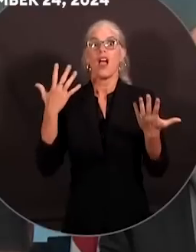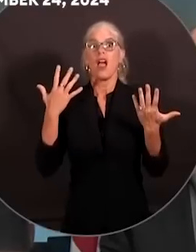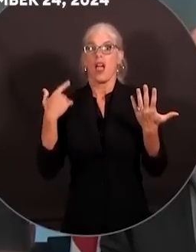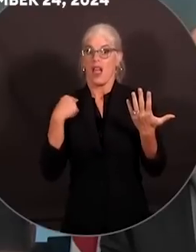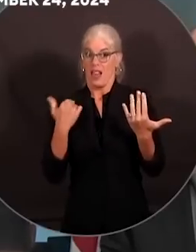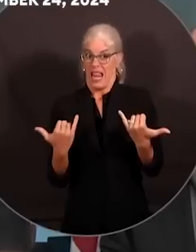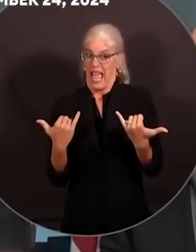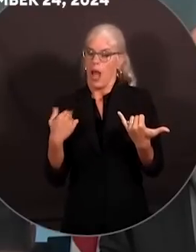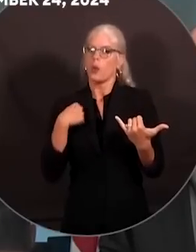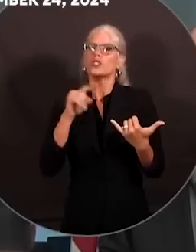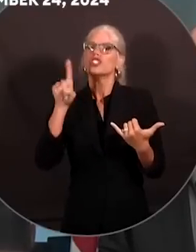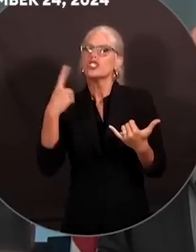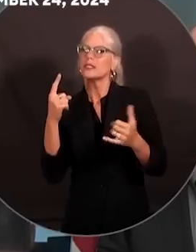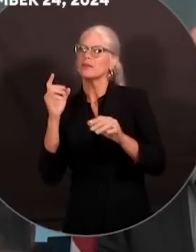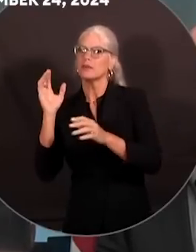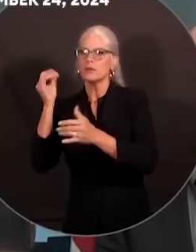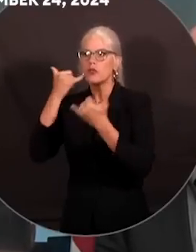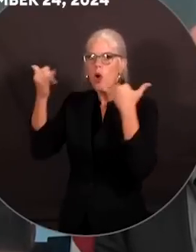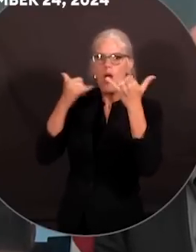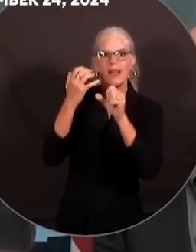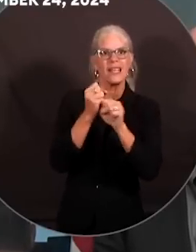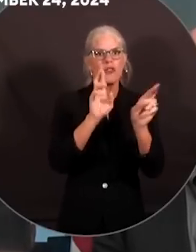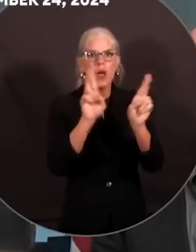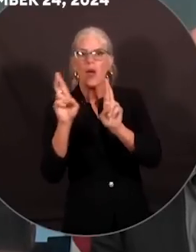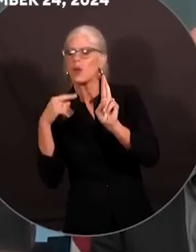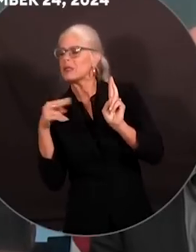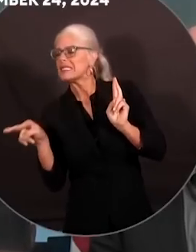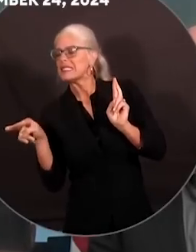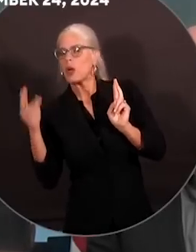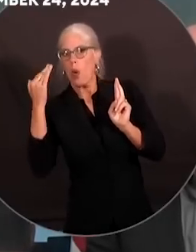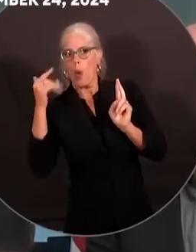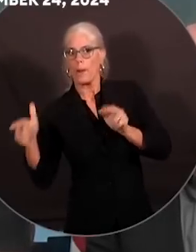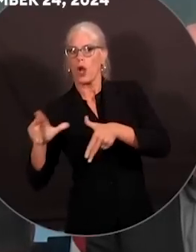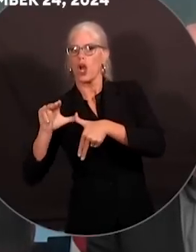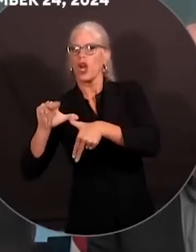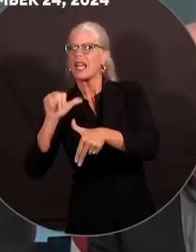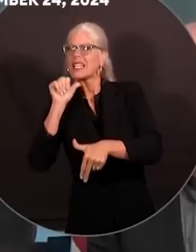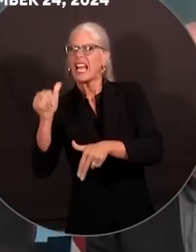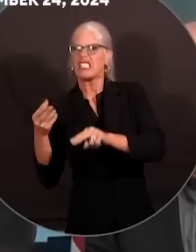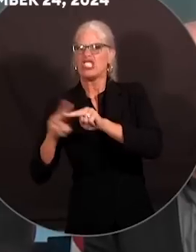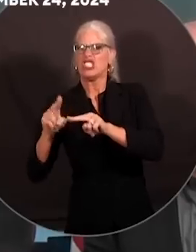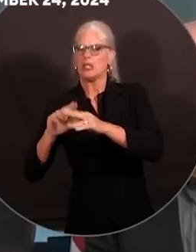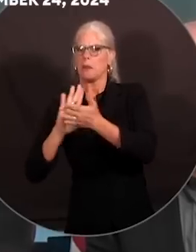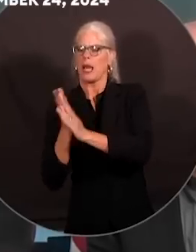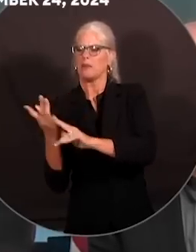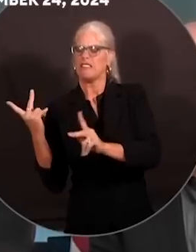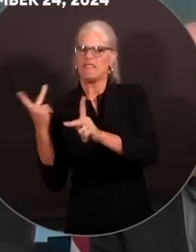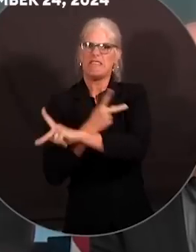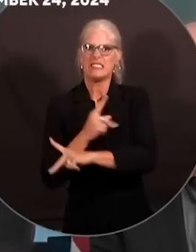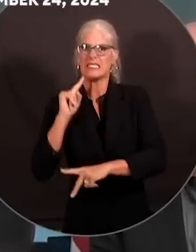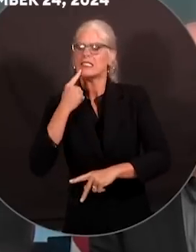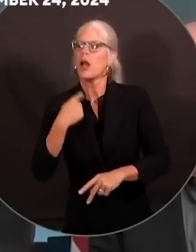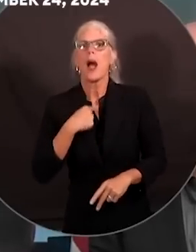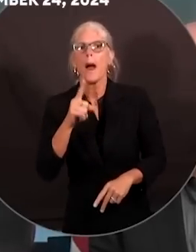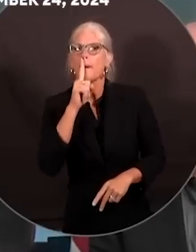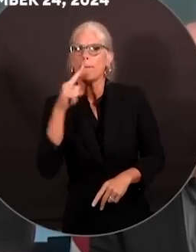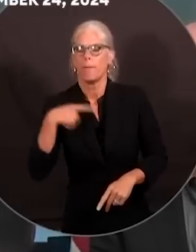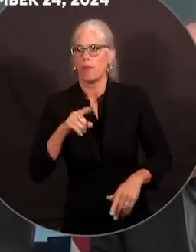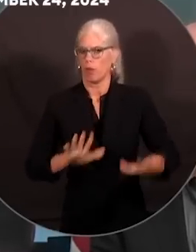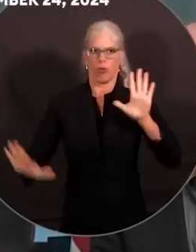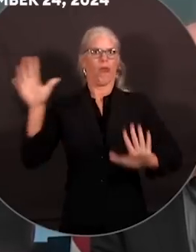that it doesn't intensify and then be caught not being prepared. So we do anticipate that it